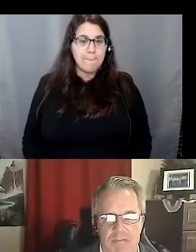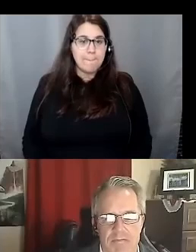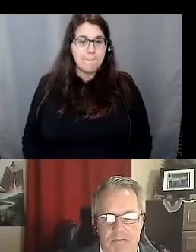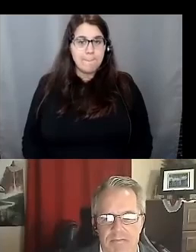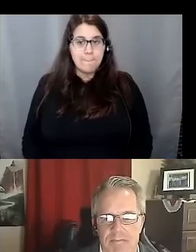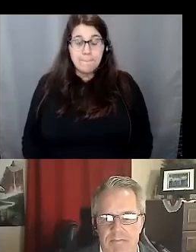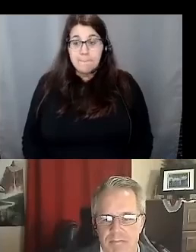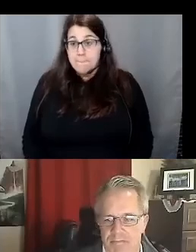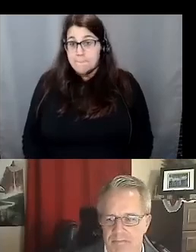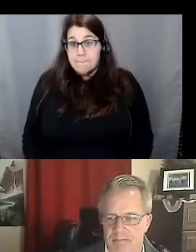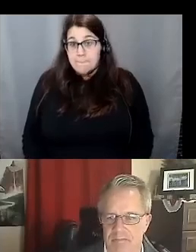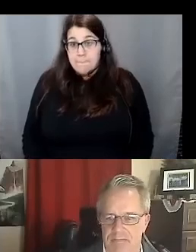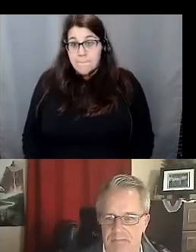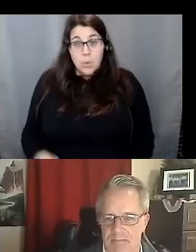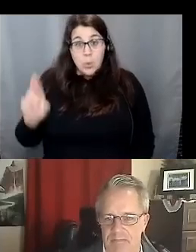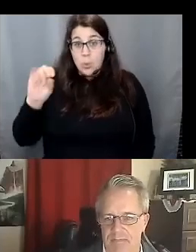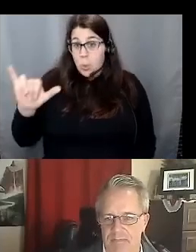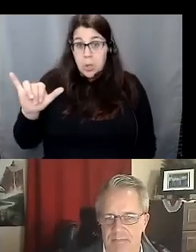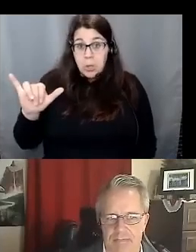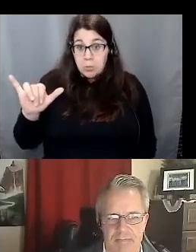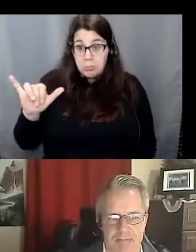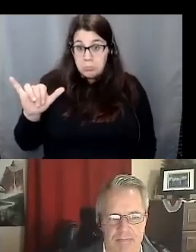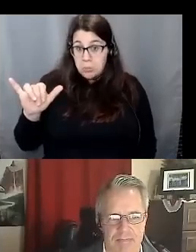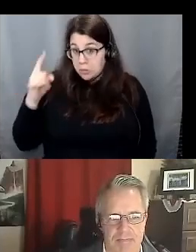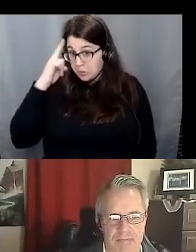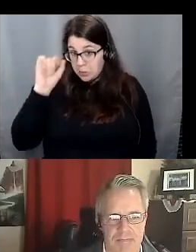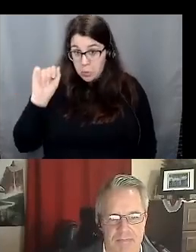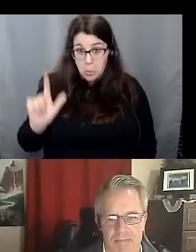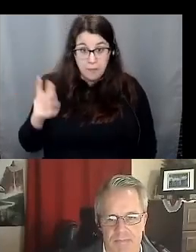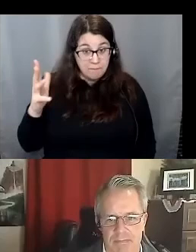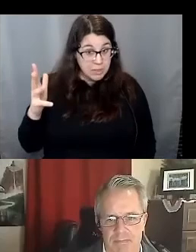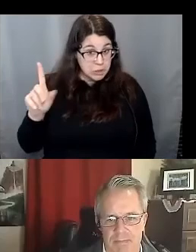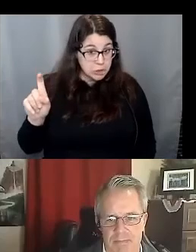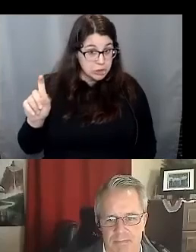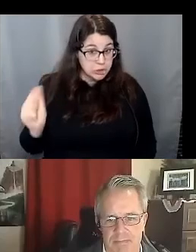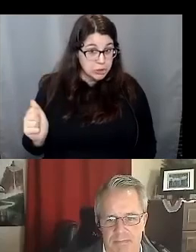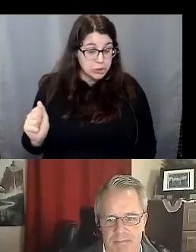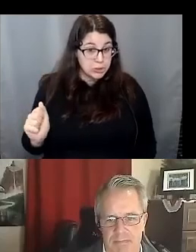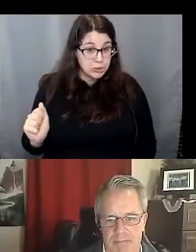So Roy, I don't think I'm missing any. Please correct me if I'm wrong.